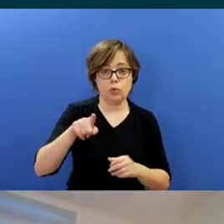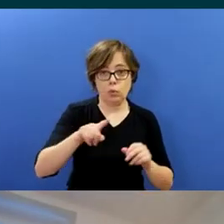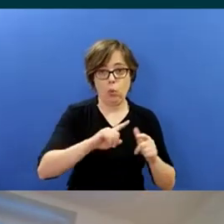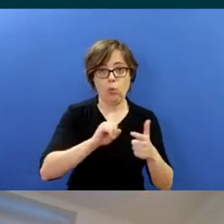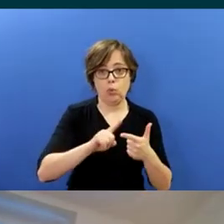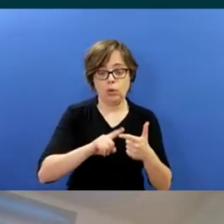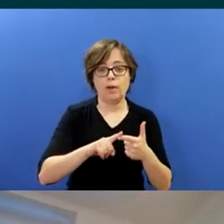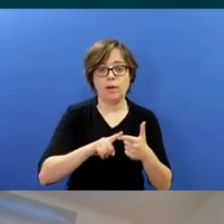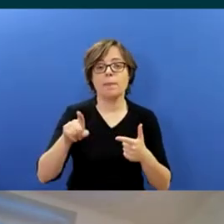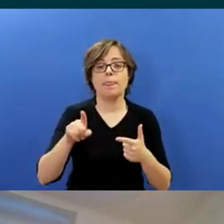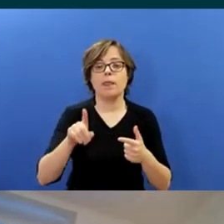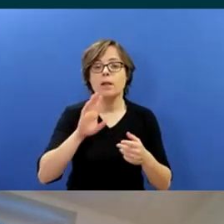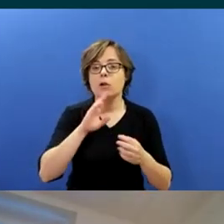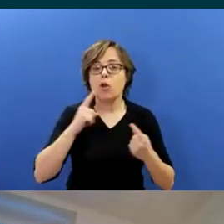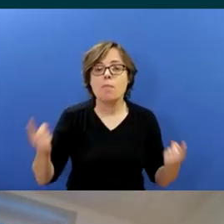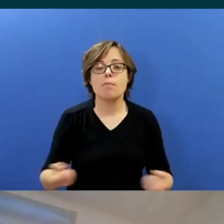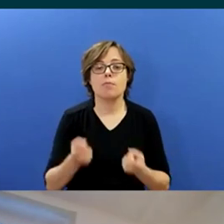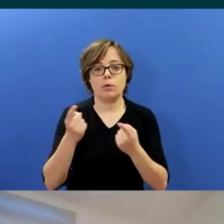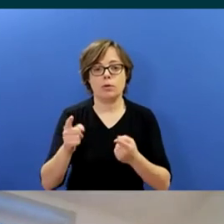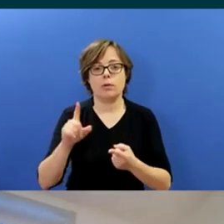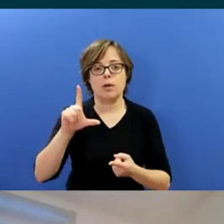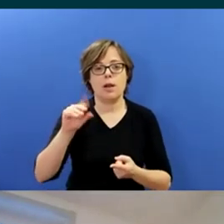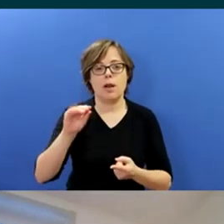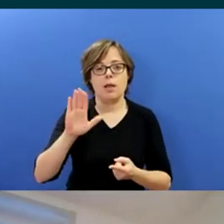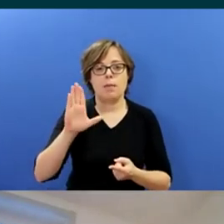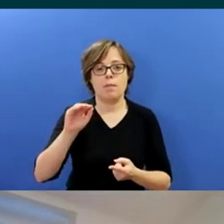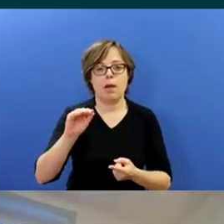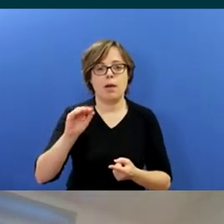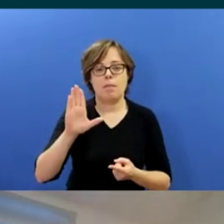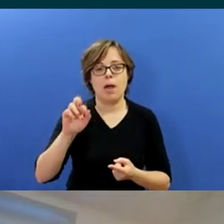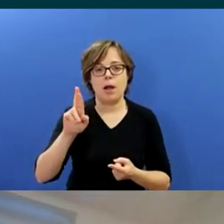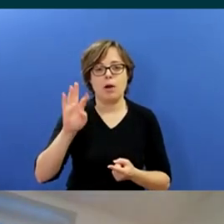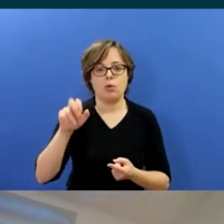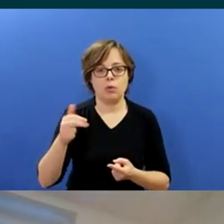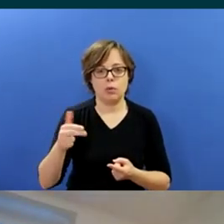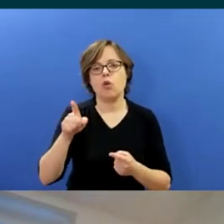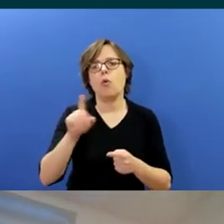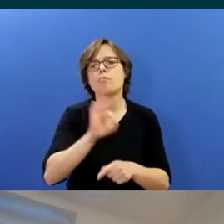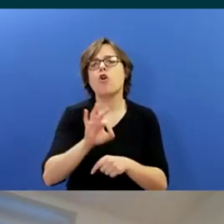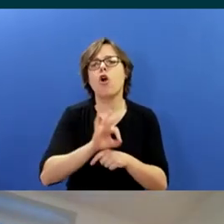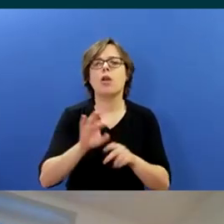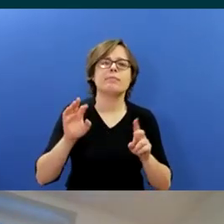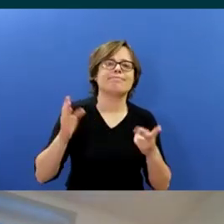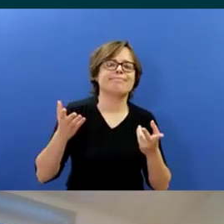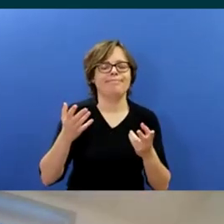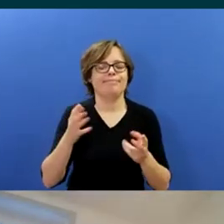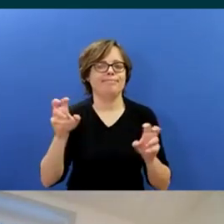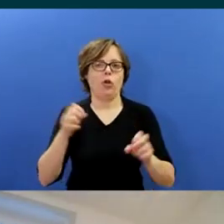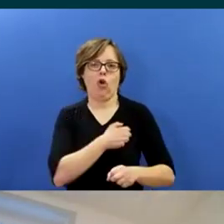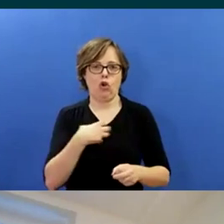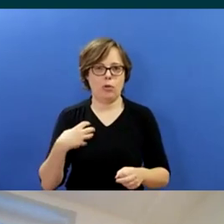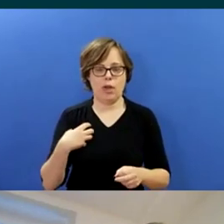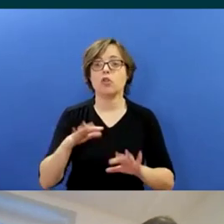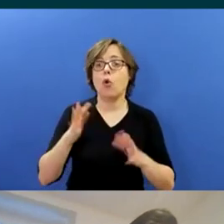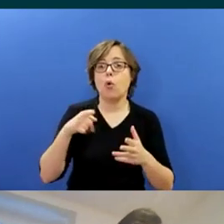it's a circular economy project. It's a platform where people can share their items or also